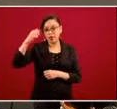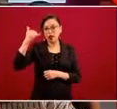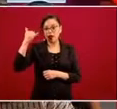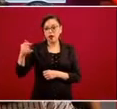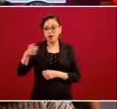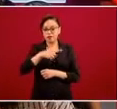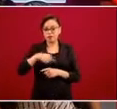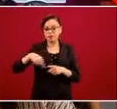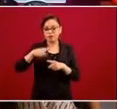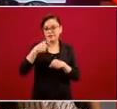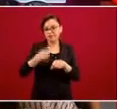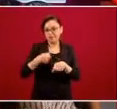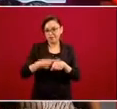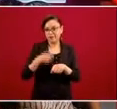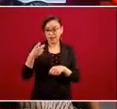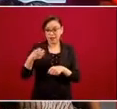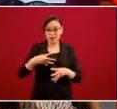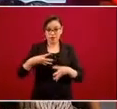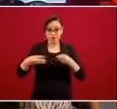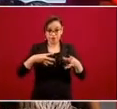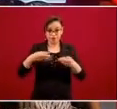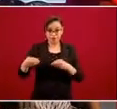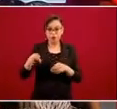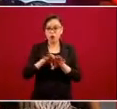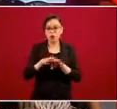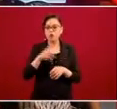categories of age group and